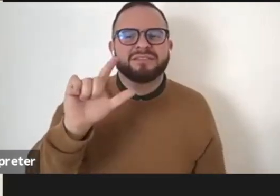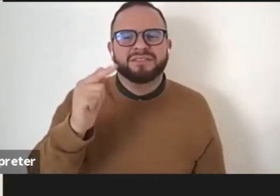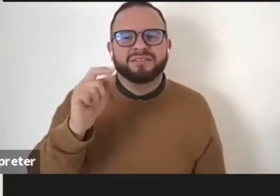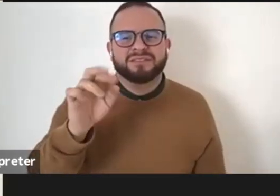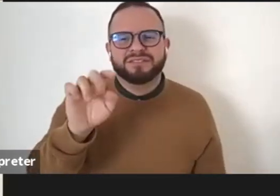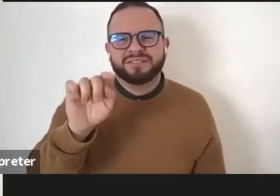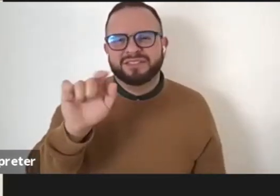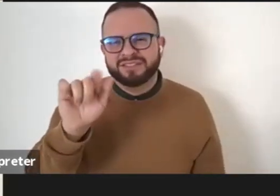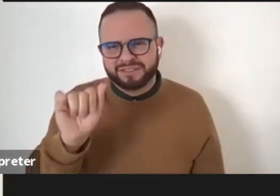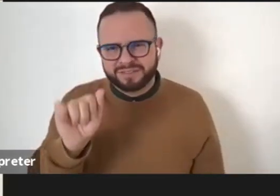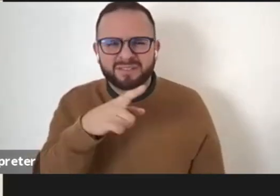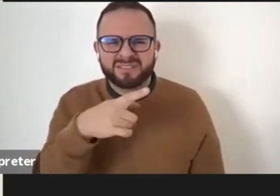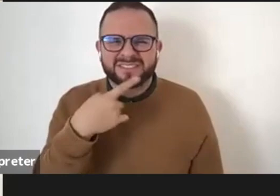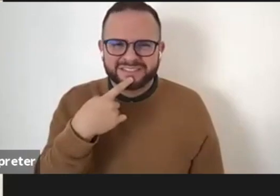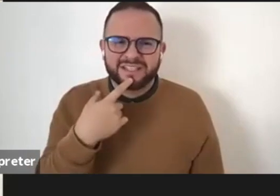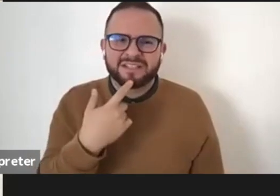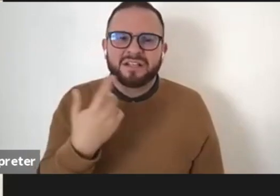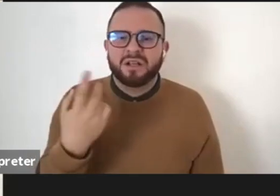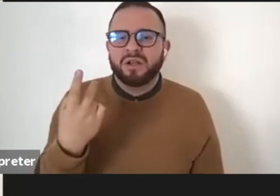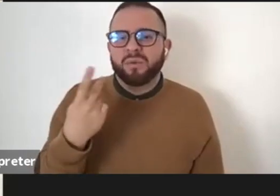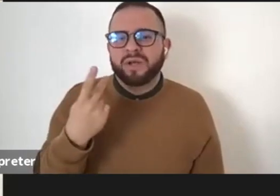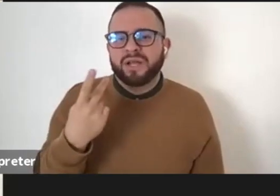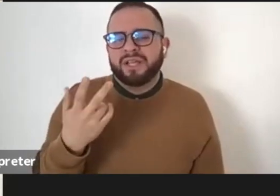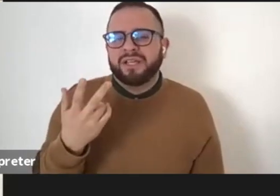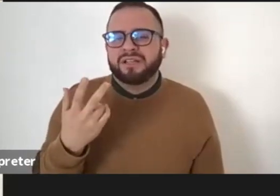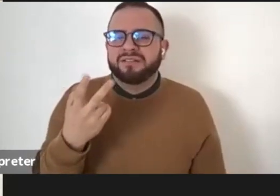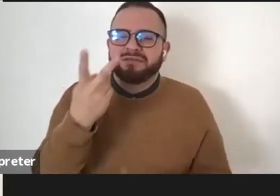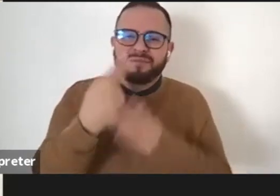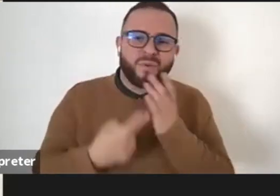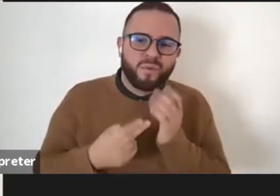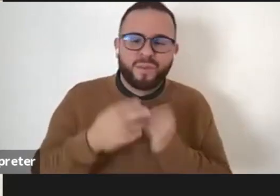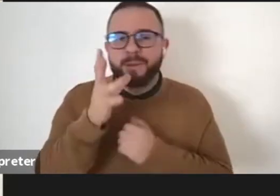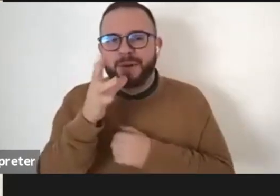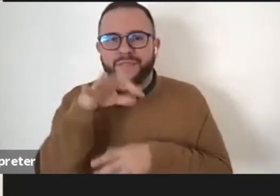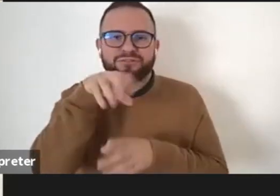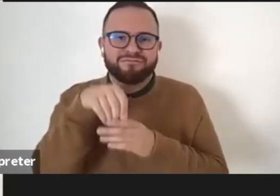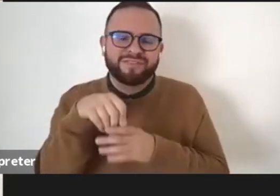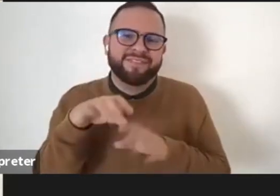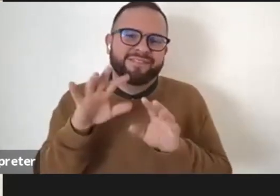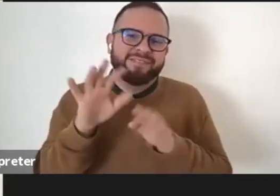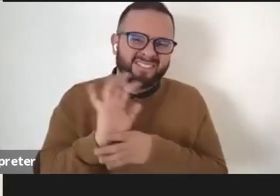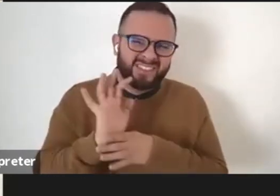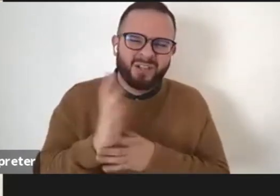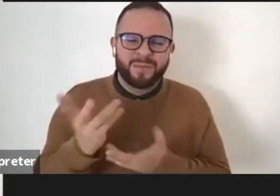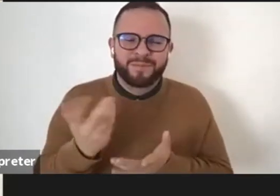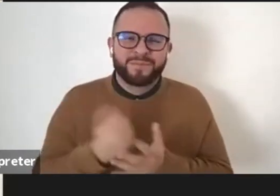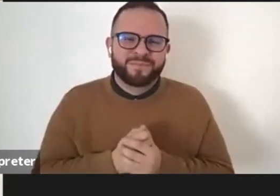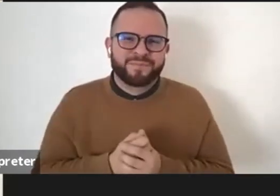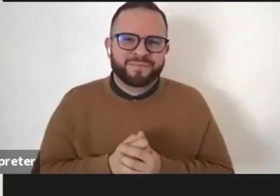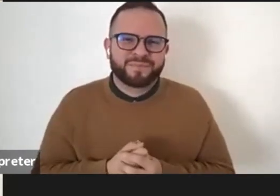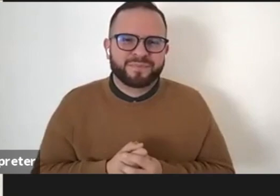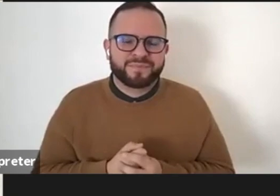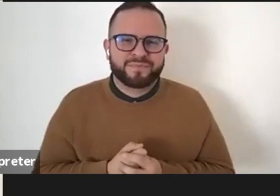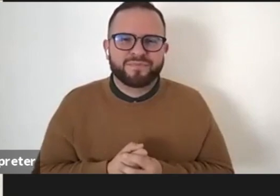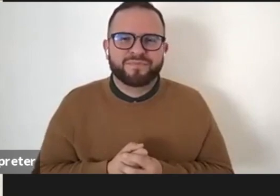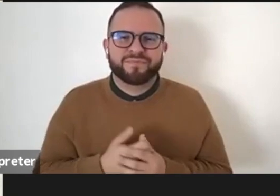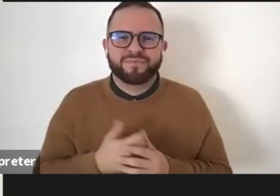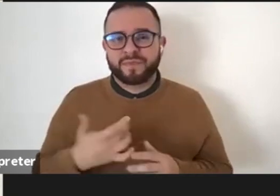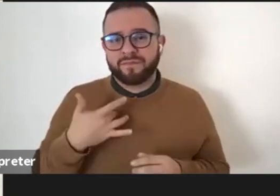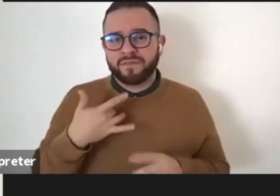Maja, we play mothers in the film, and we're both mothers. And it was also